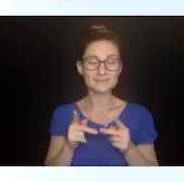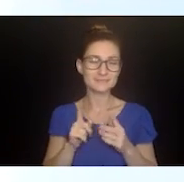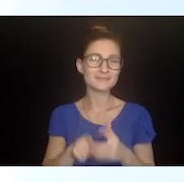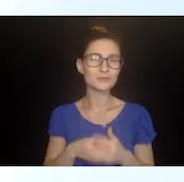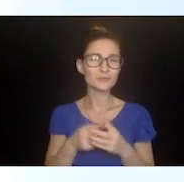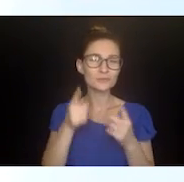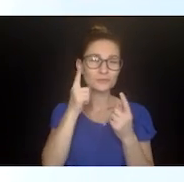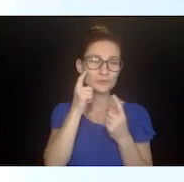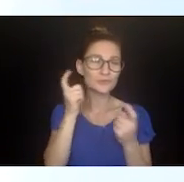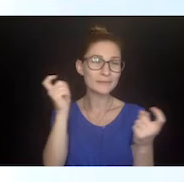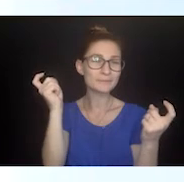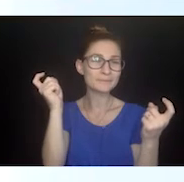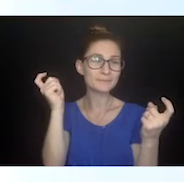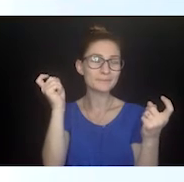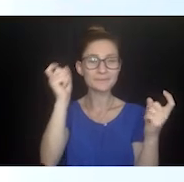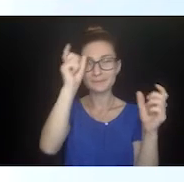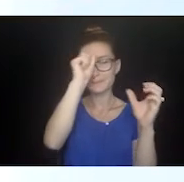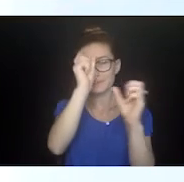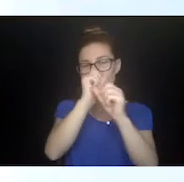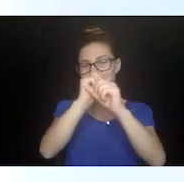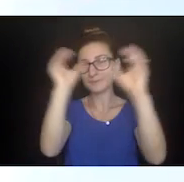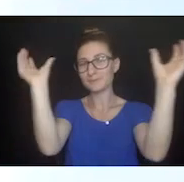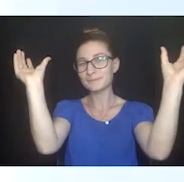start to dream, and I start to